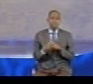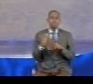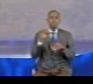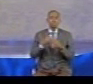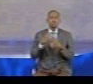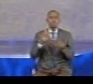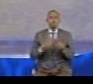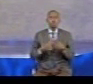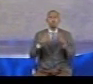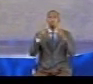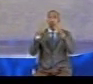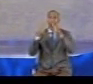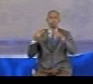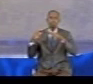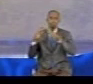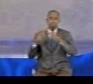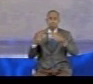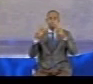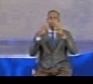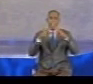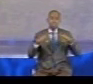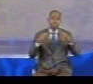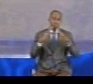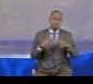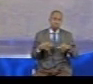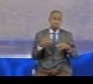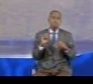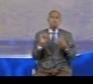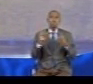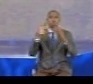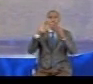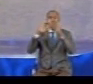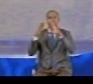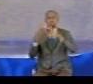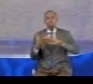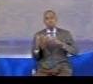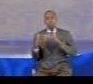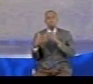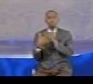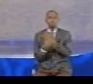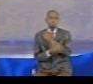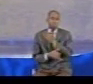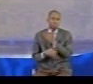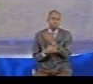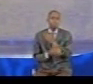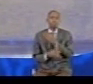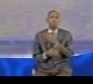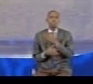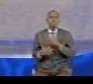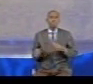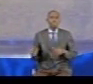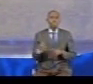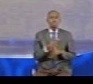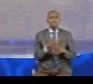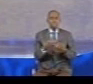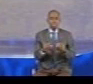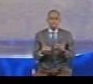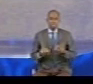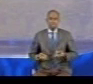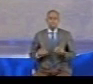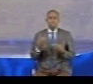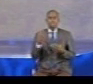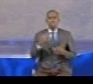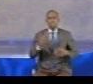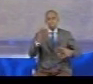villages or cities or country, they laid the sick in the